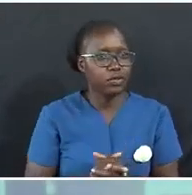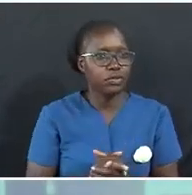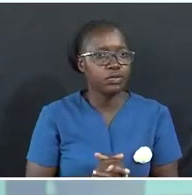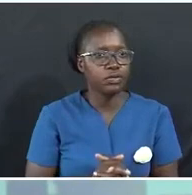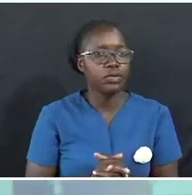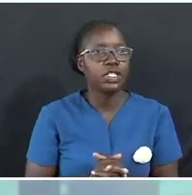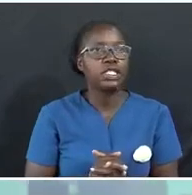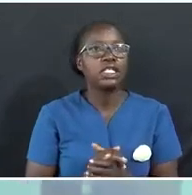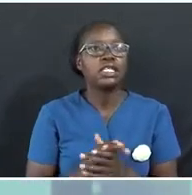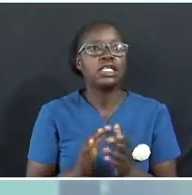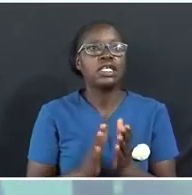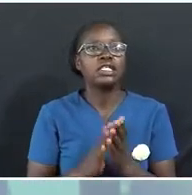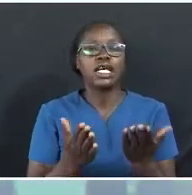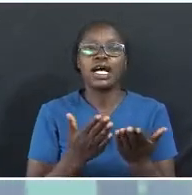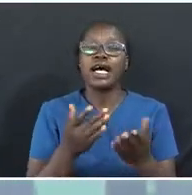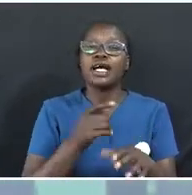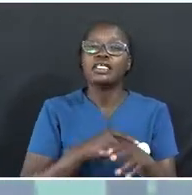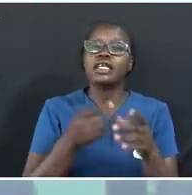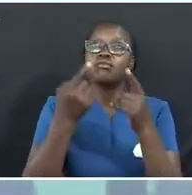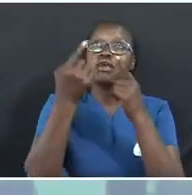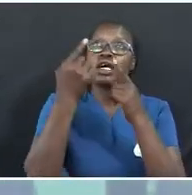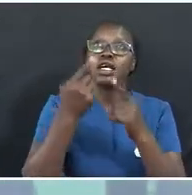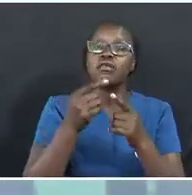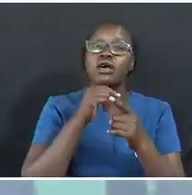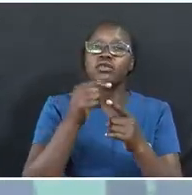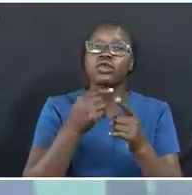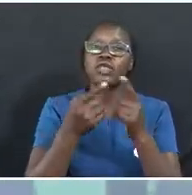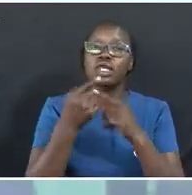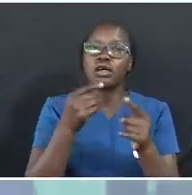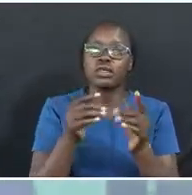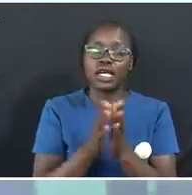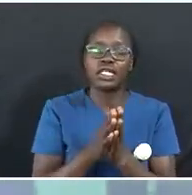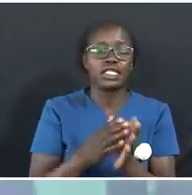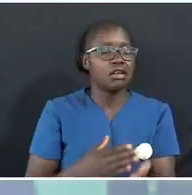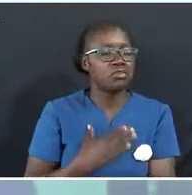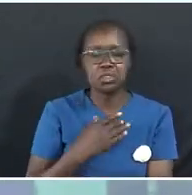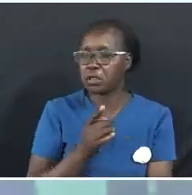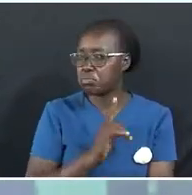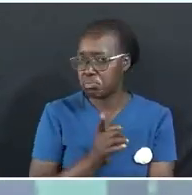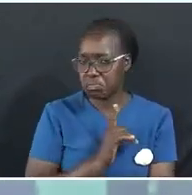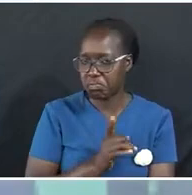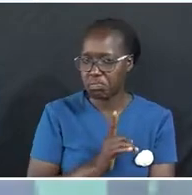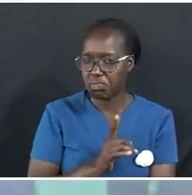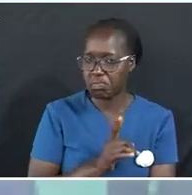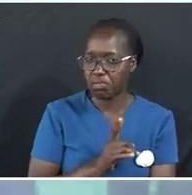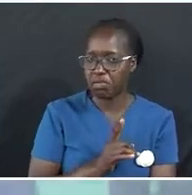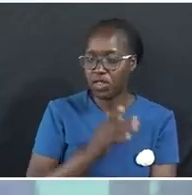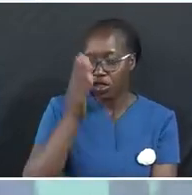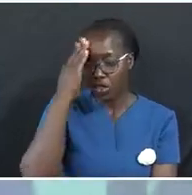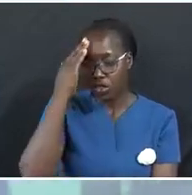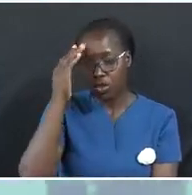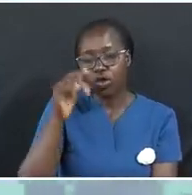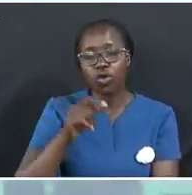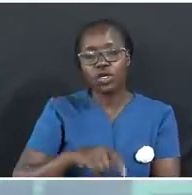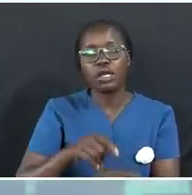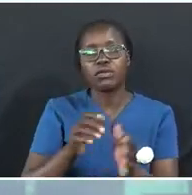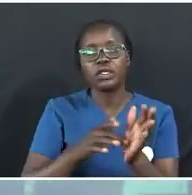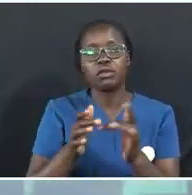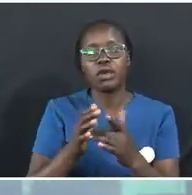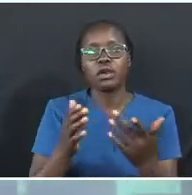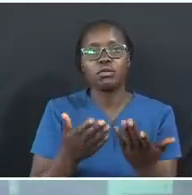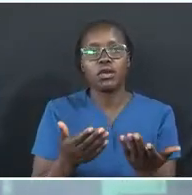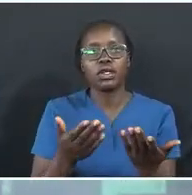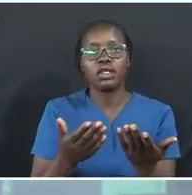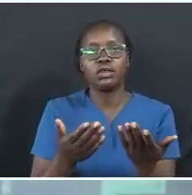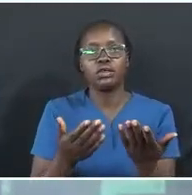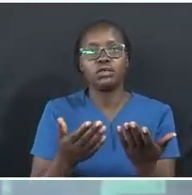And he says, when I come, I am not coming like a visitor visiting. You know, in the Bible, whenever God